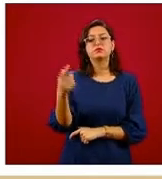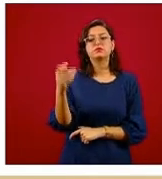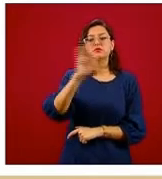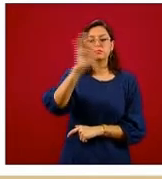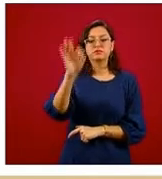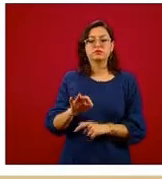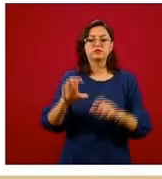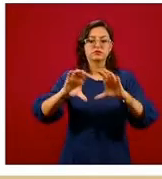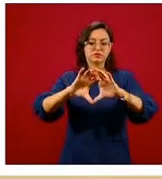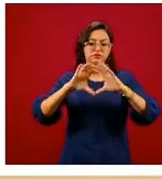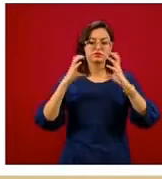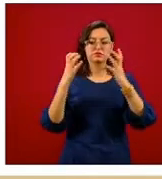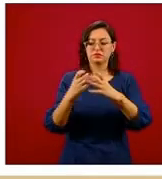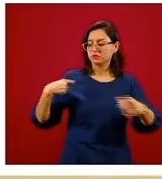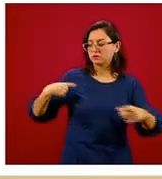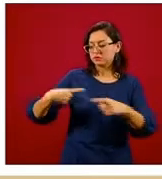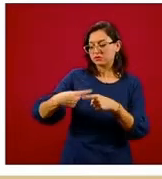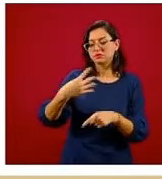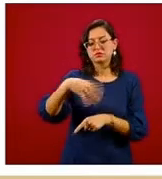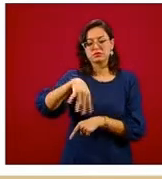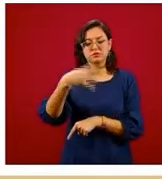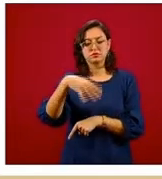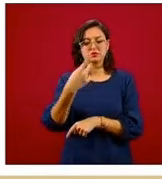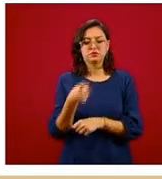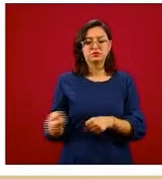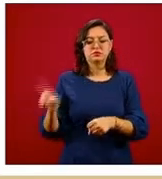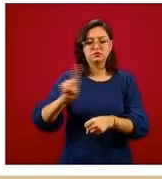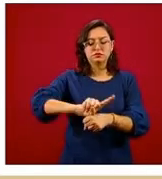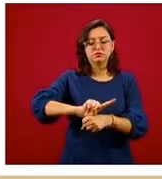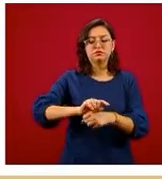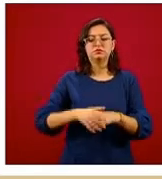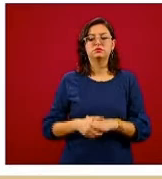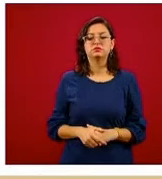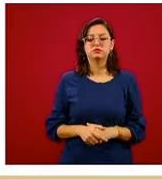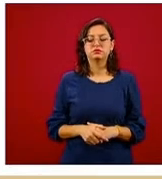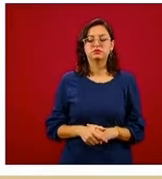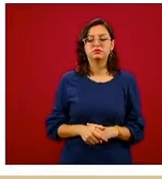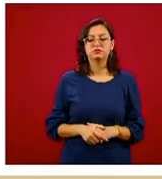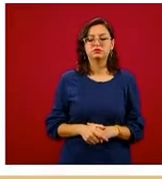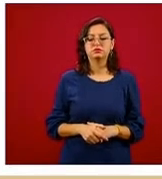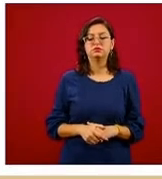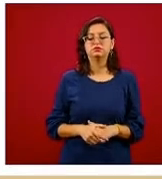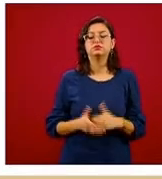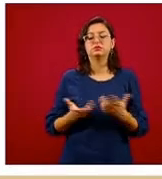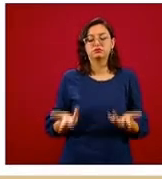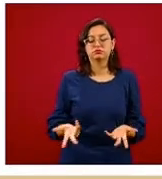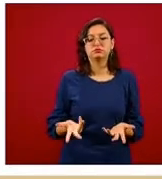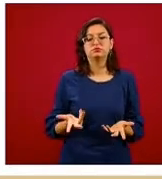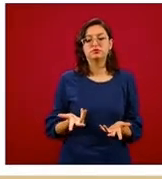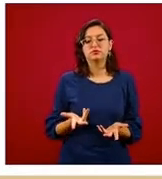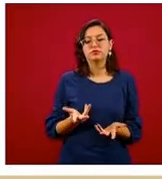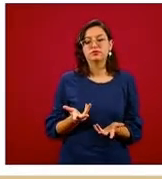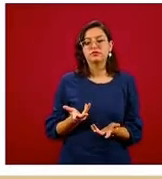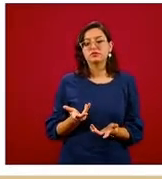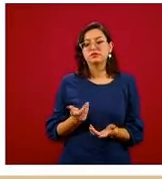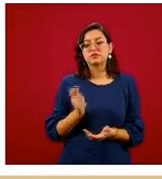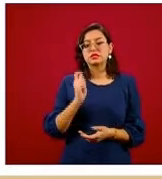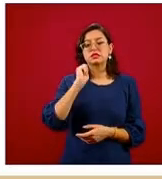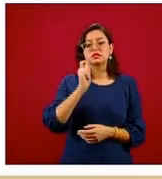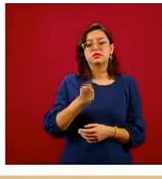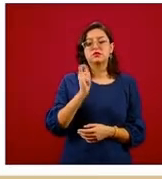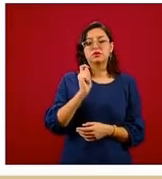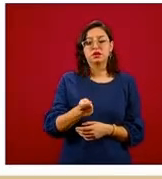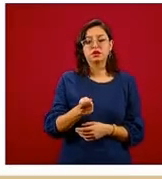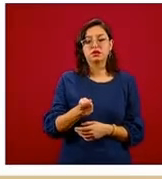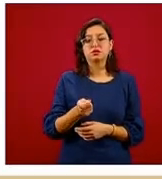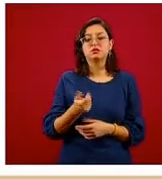pandemics in general, and the cases that have gotten started with symptoms in these last 14